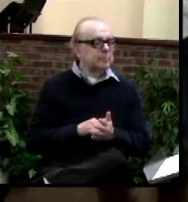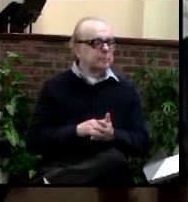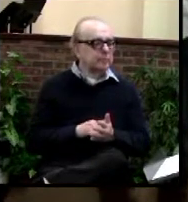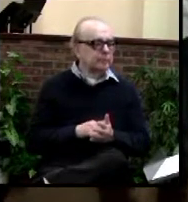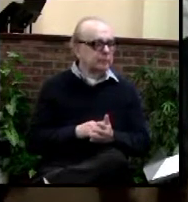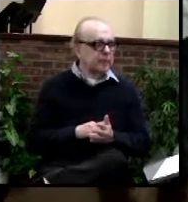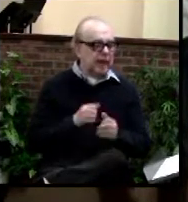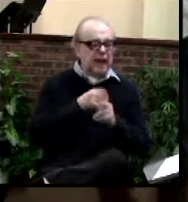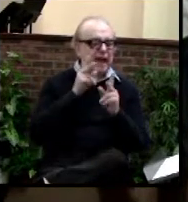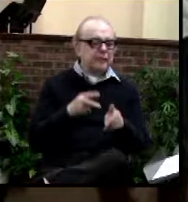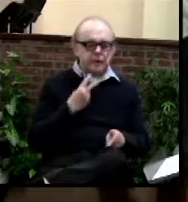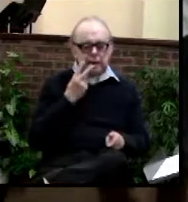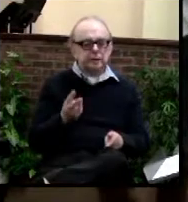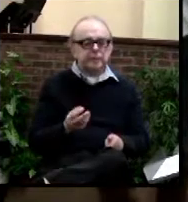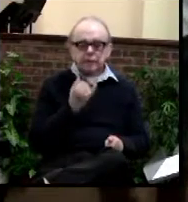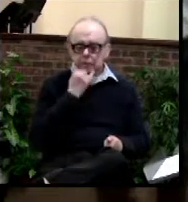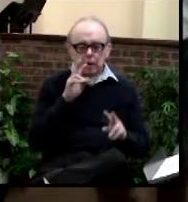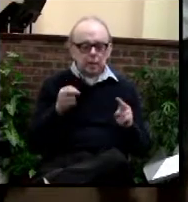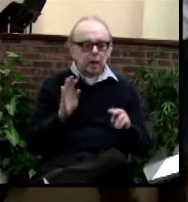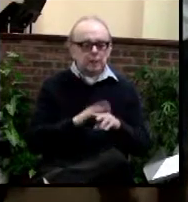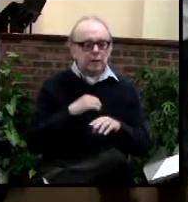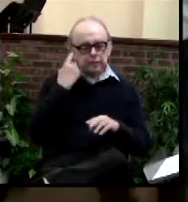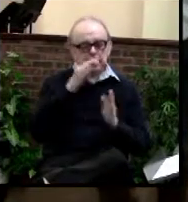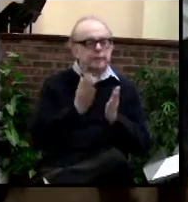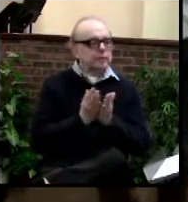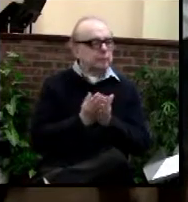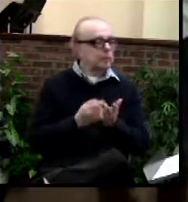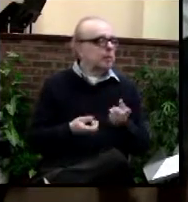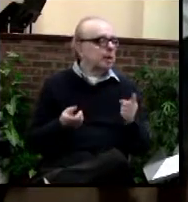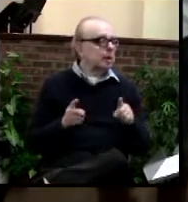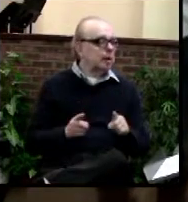Everybody. And then what happens? Oh,